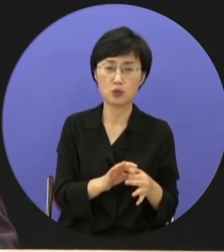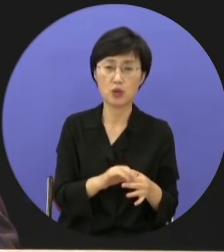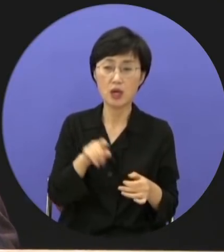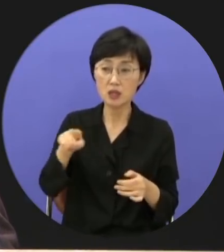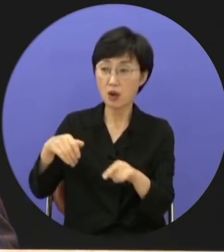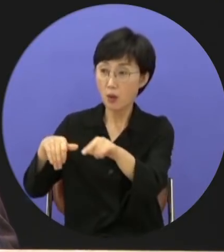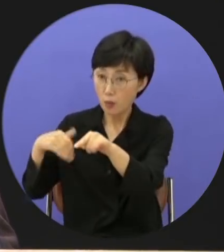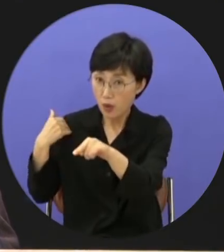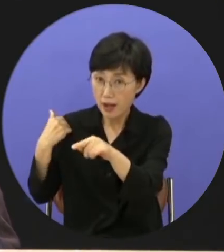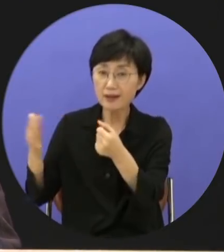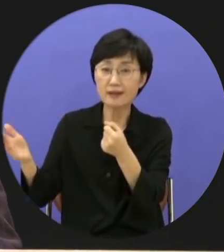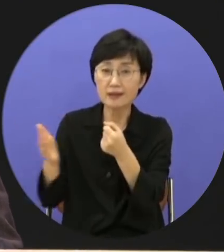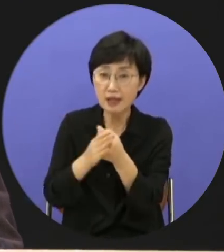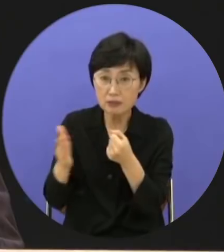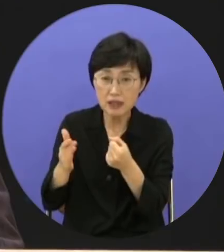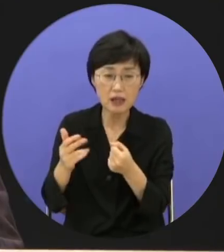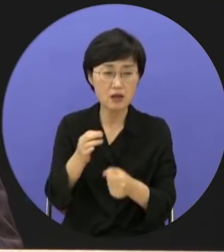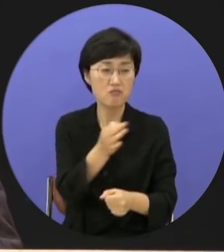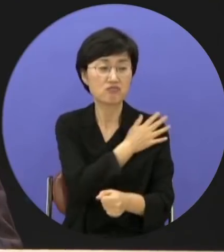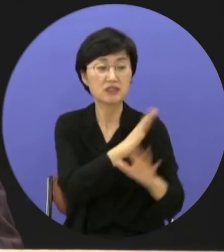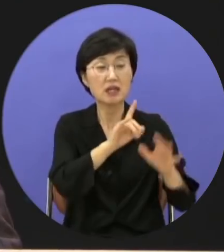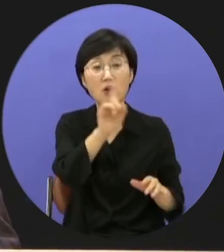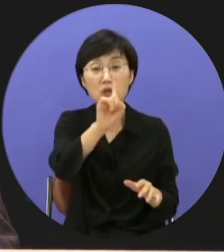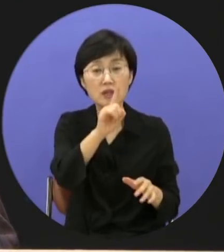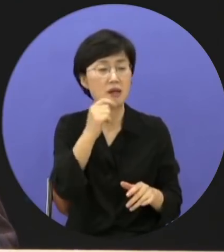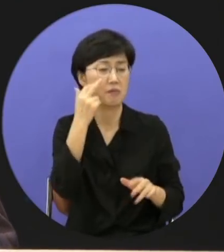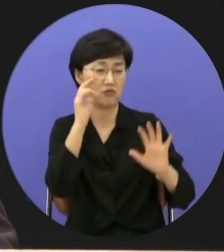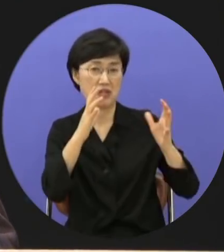of the U.S. they have so many beggars living there.